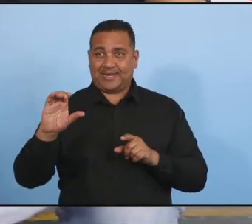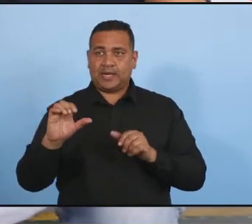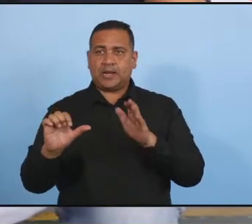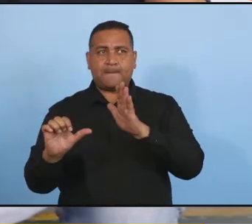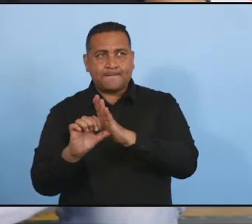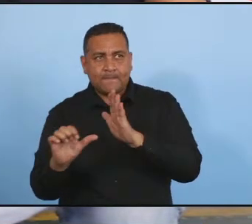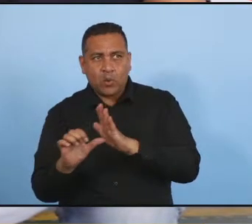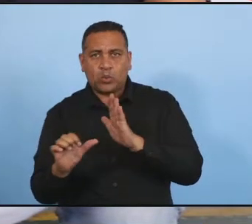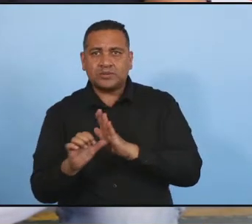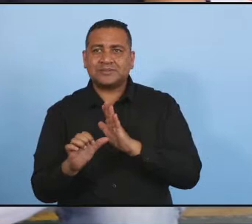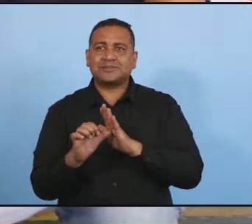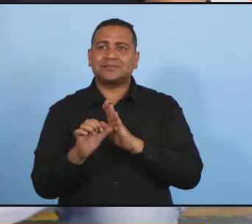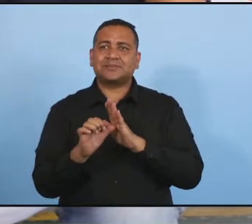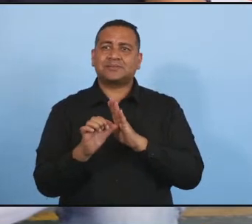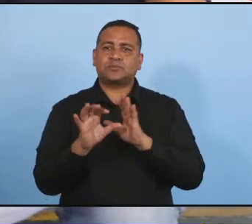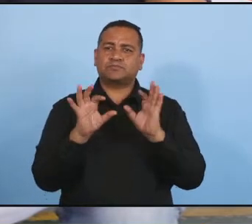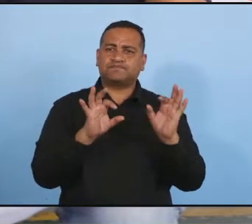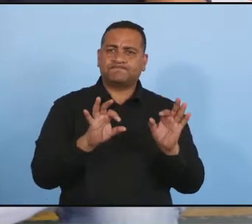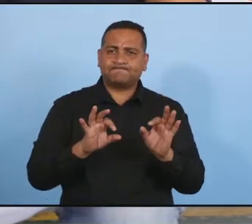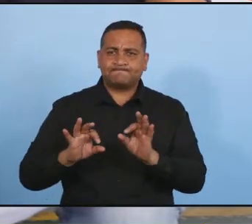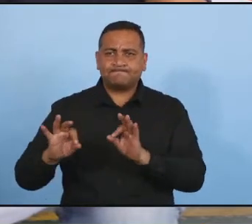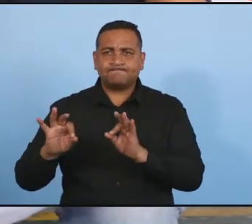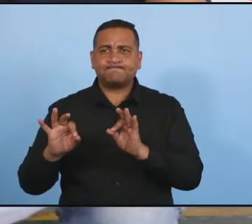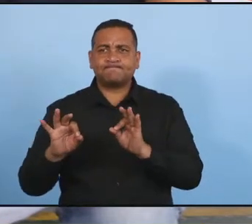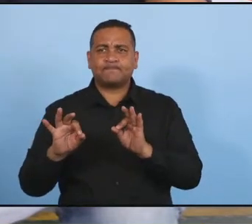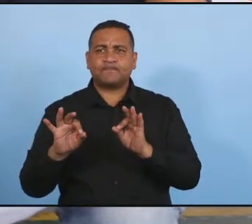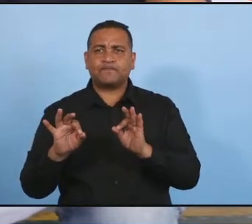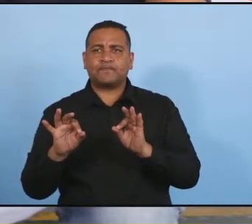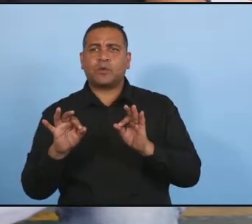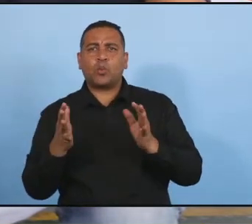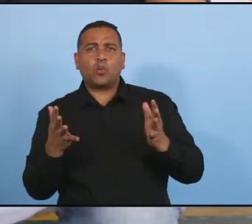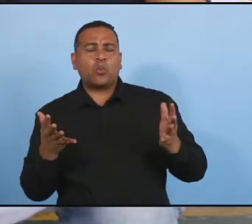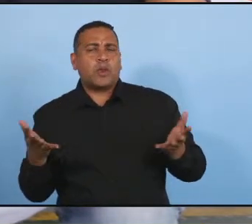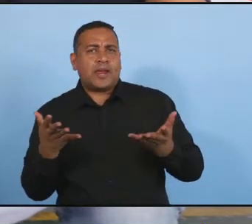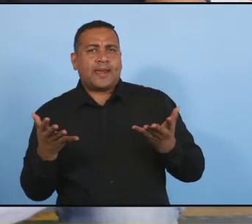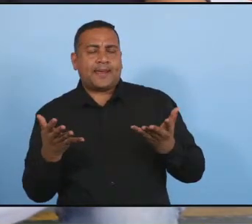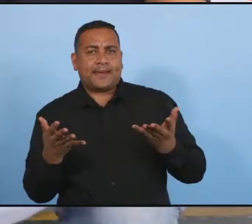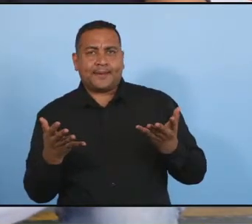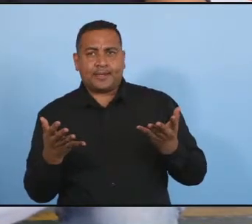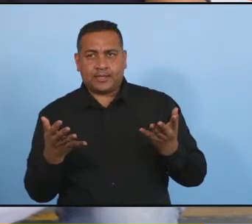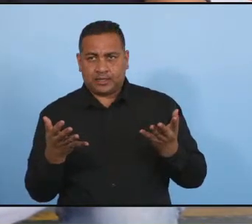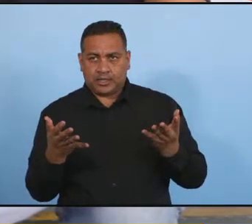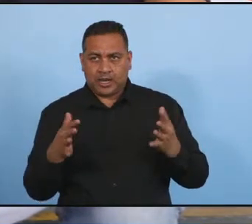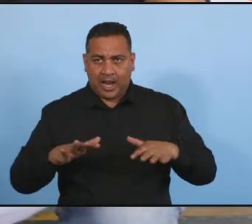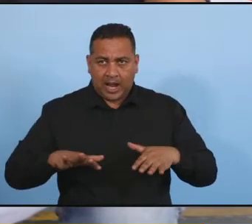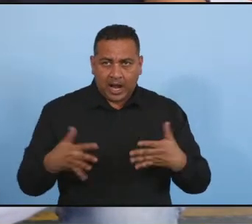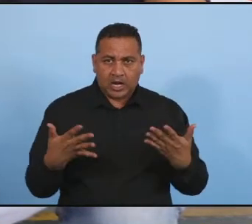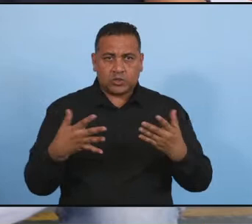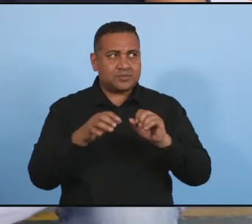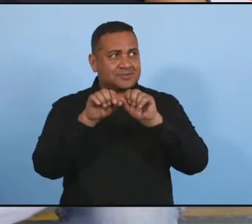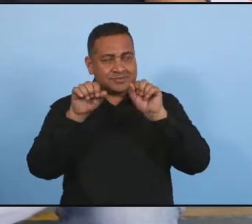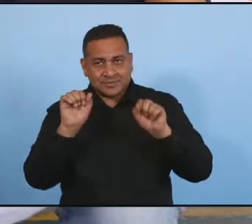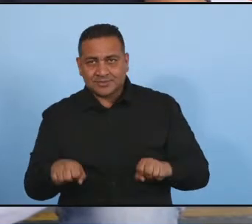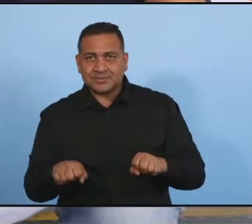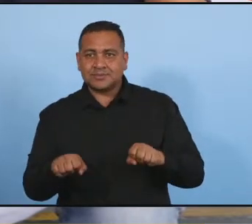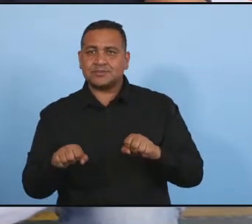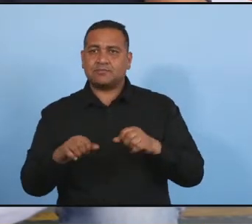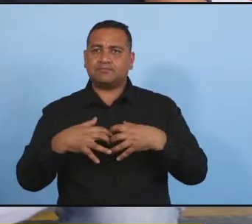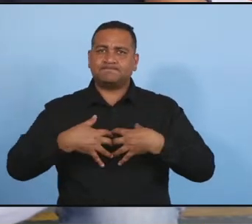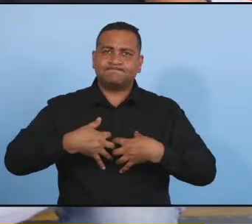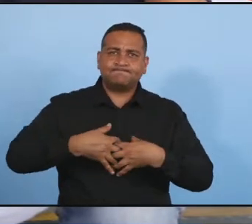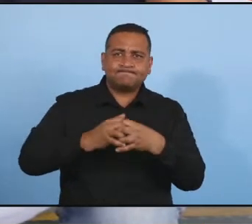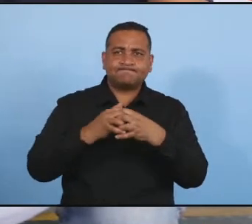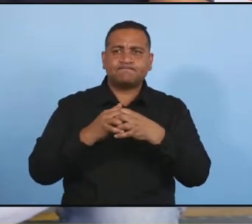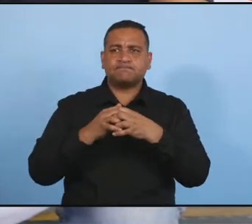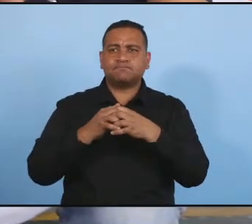engineering sector today. Yeah. We are automotive systems, agriculture, all of these